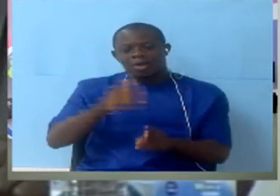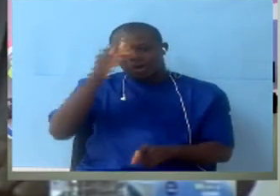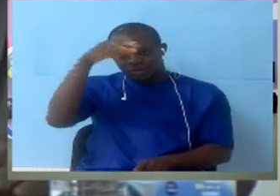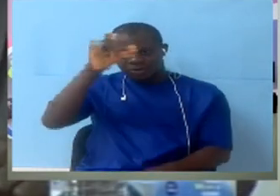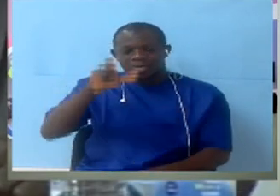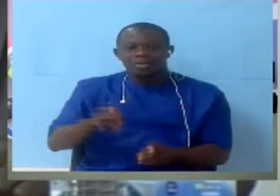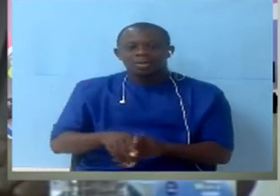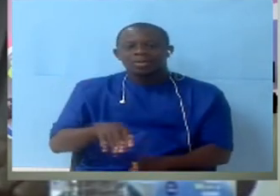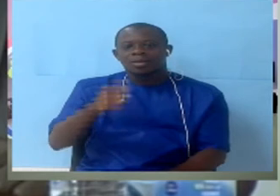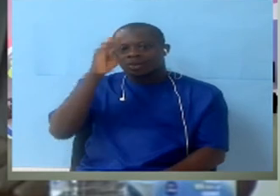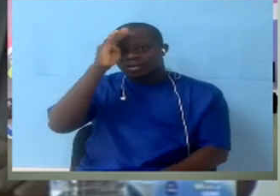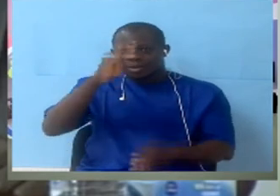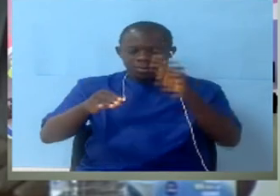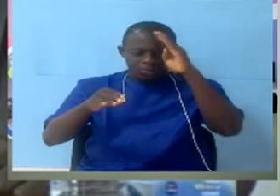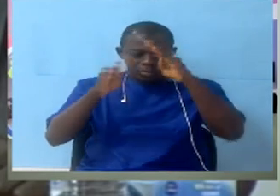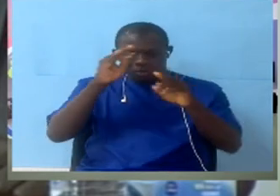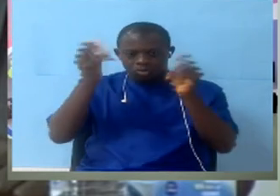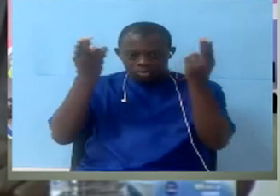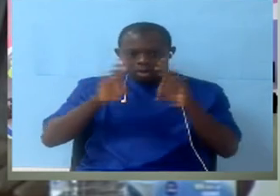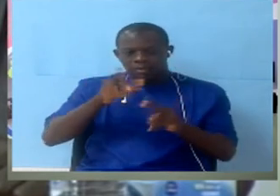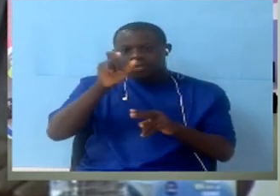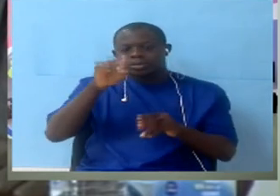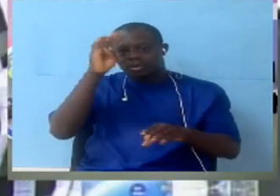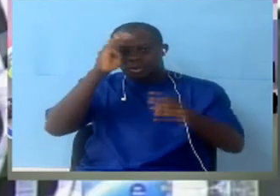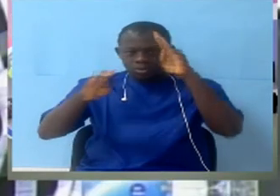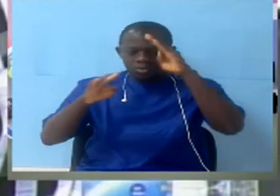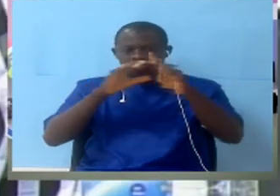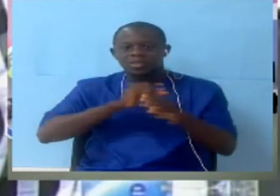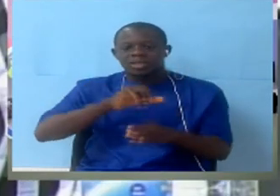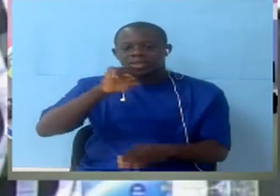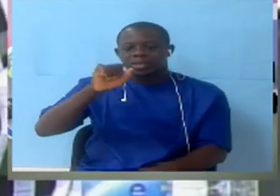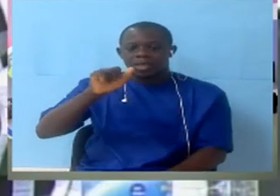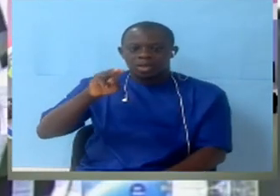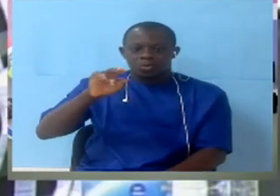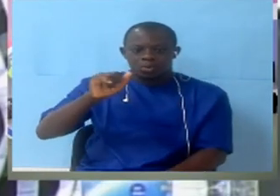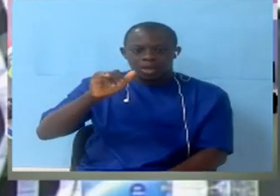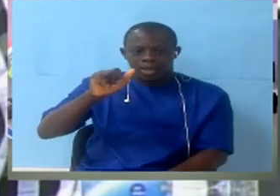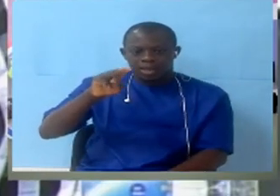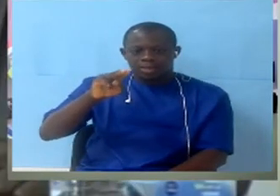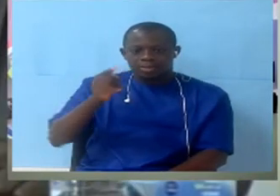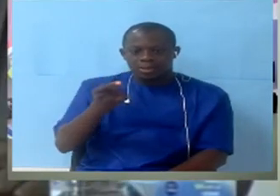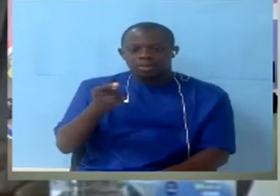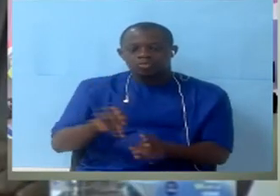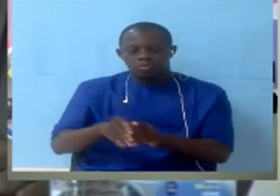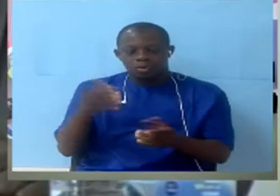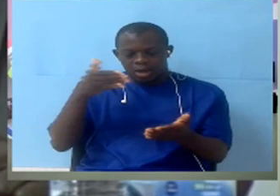you, Council, and thank you, Mr. Sanya, again for coming to testify.